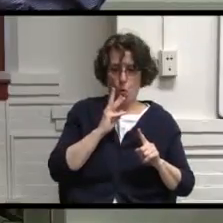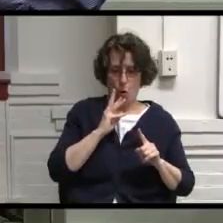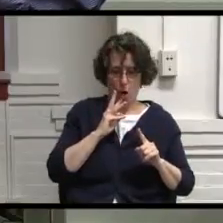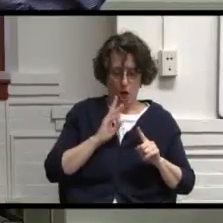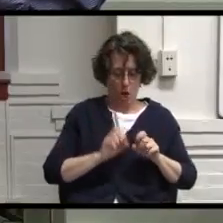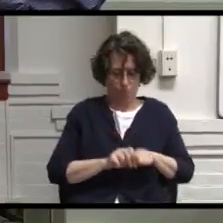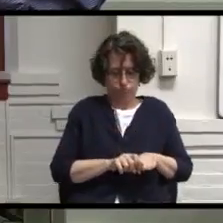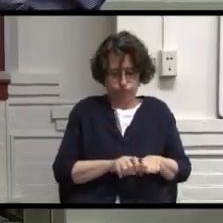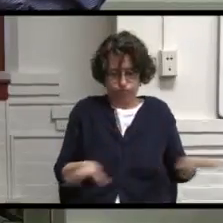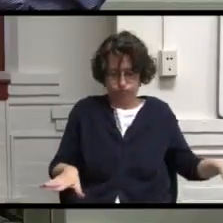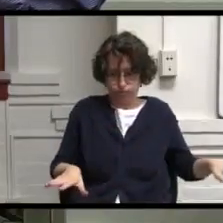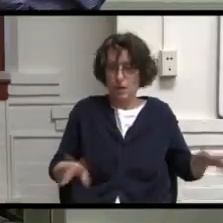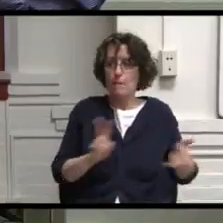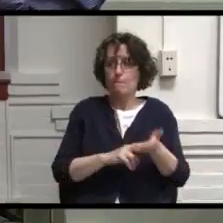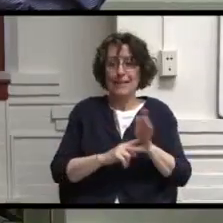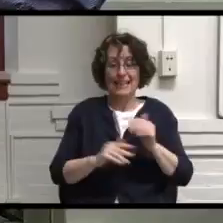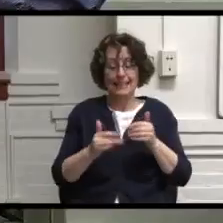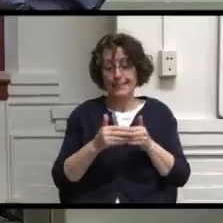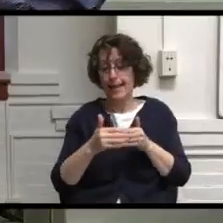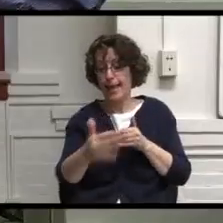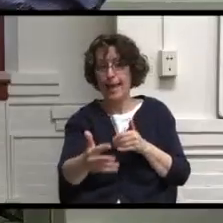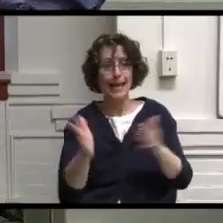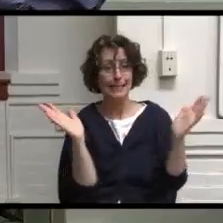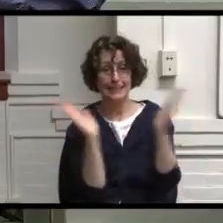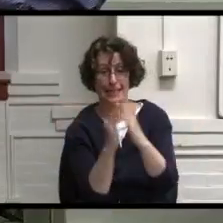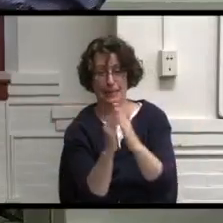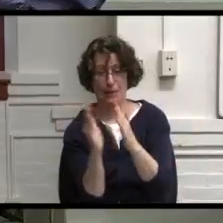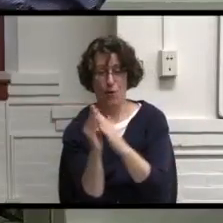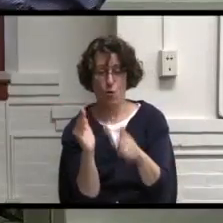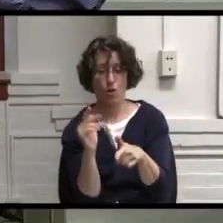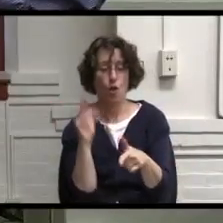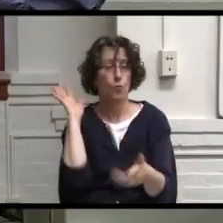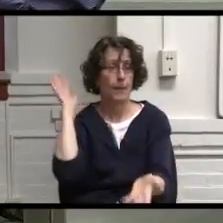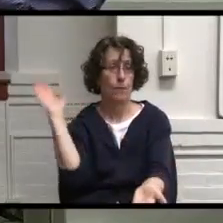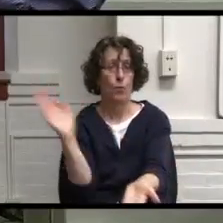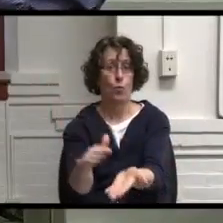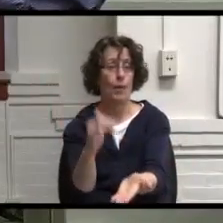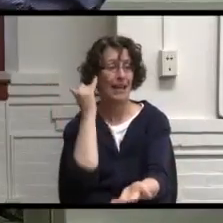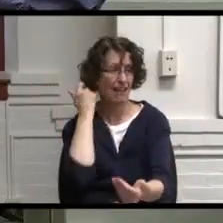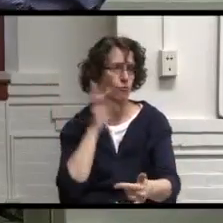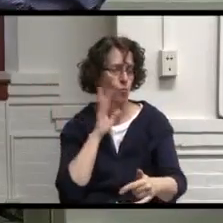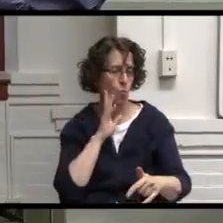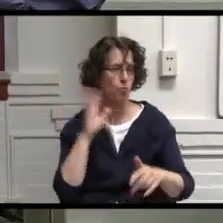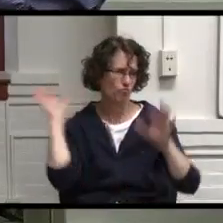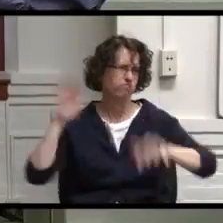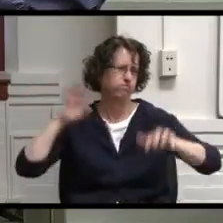downtown Brattleboro. The economics of it are pretty straightforward, that,